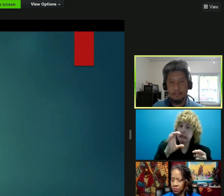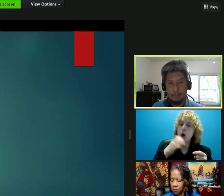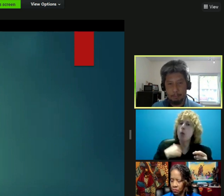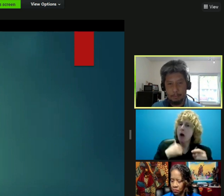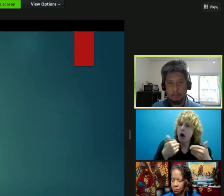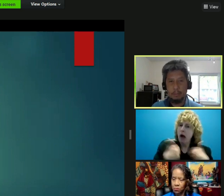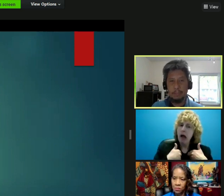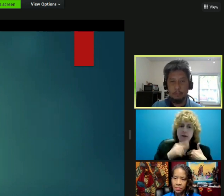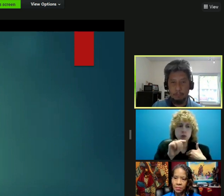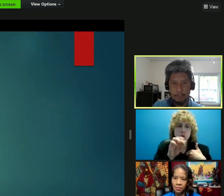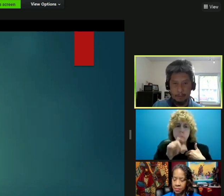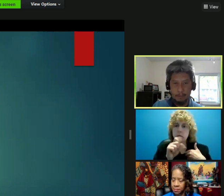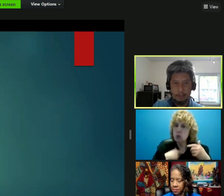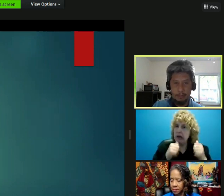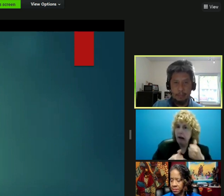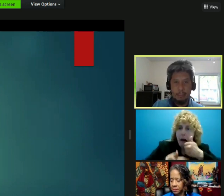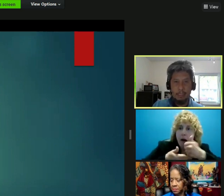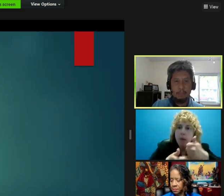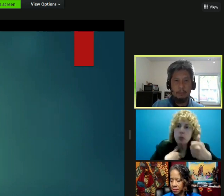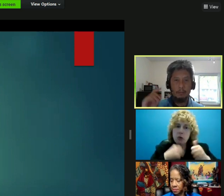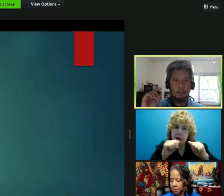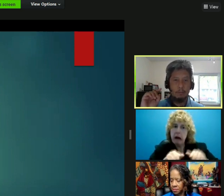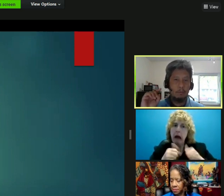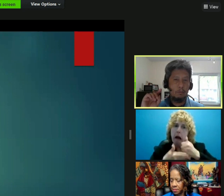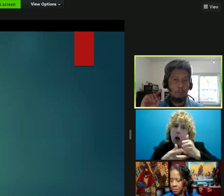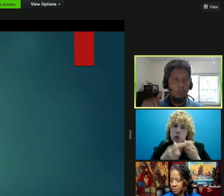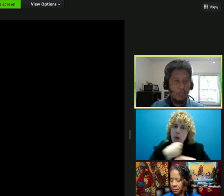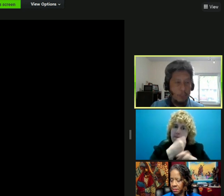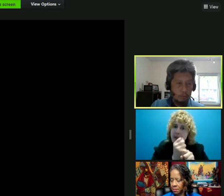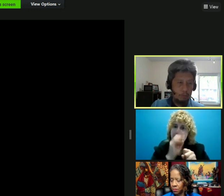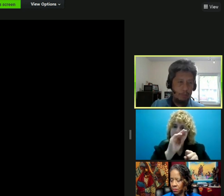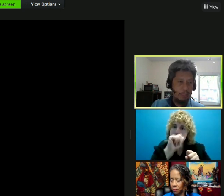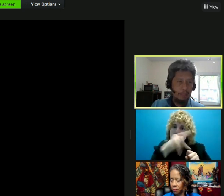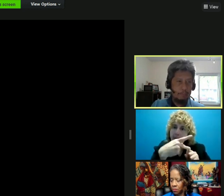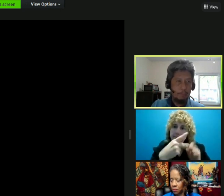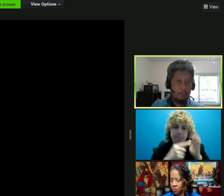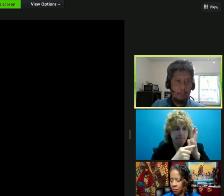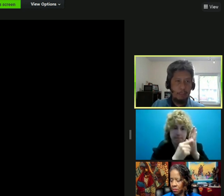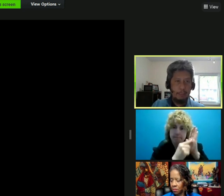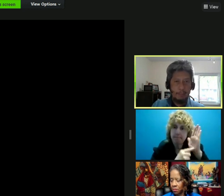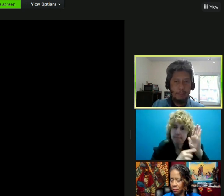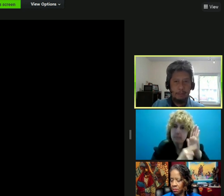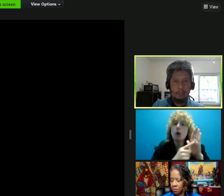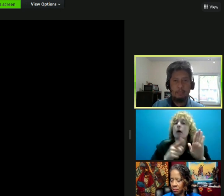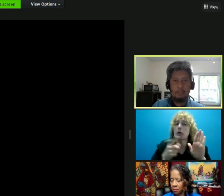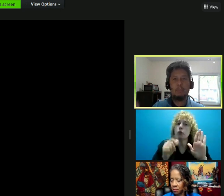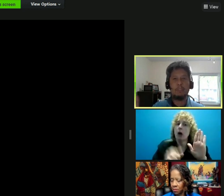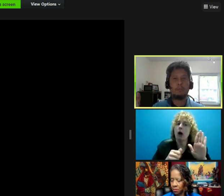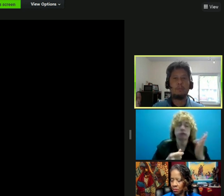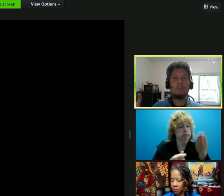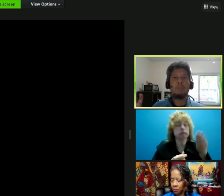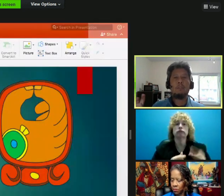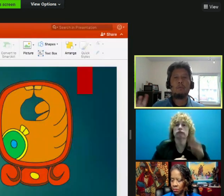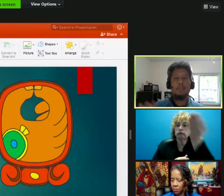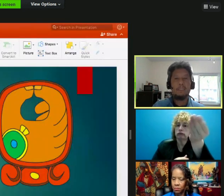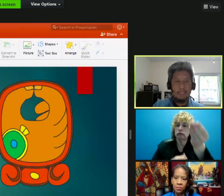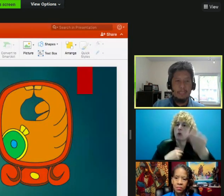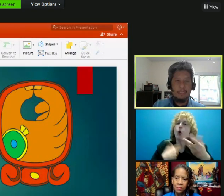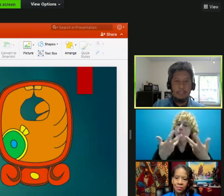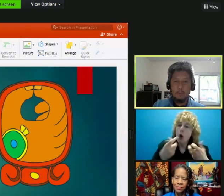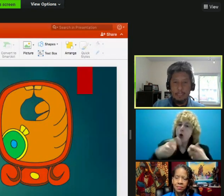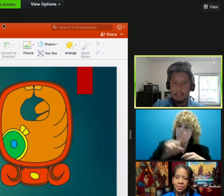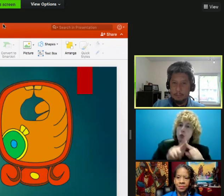The map. So, you can submit it. So, we want you to be at the events. And we want you to